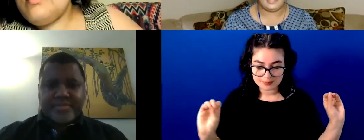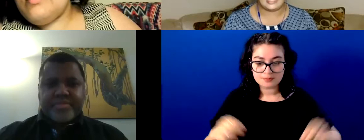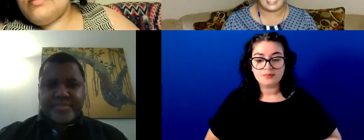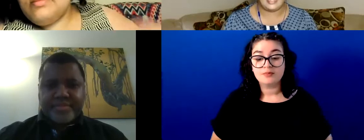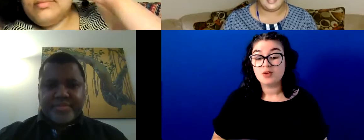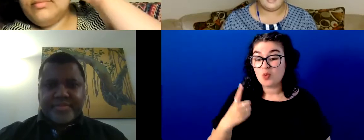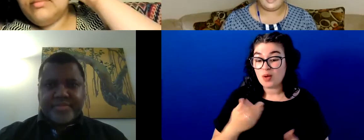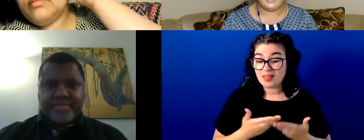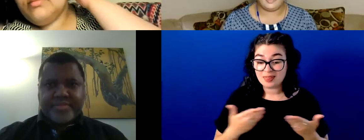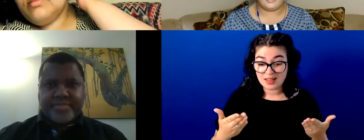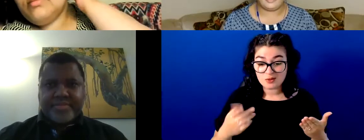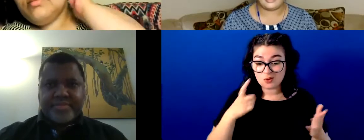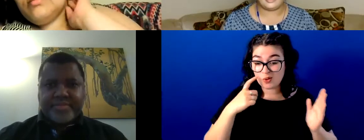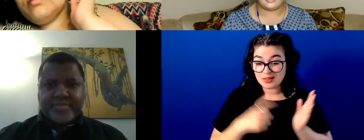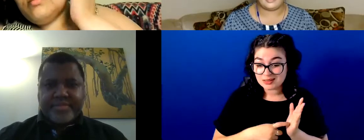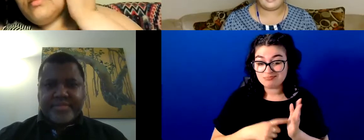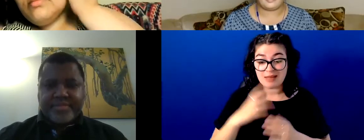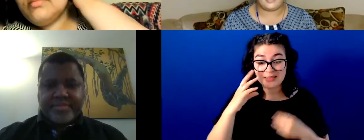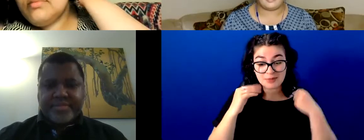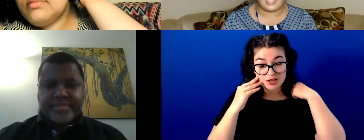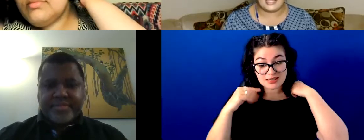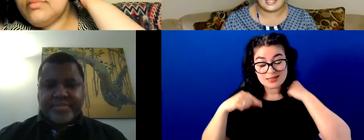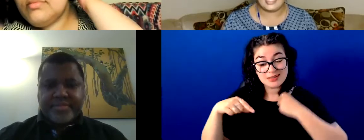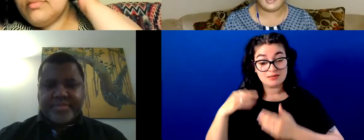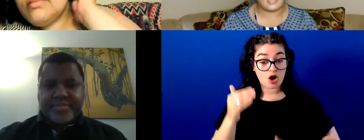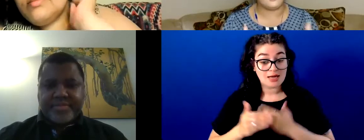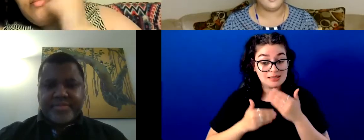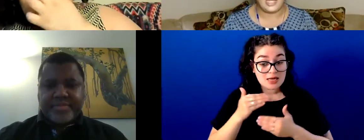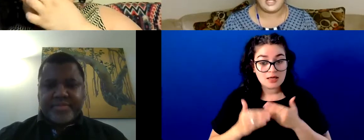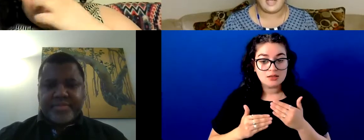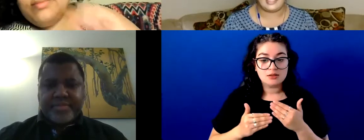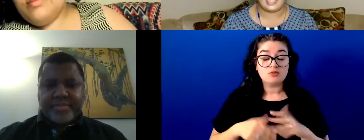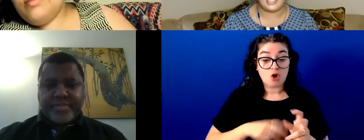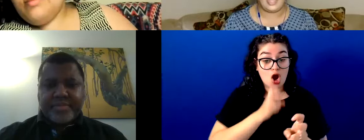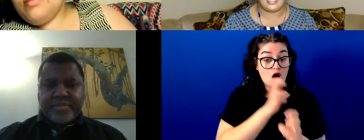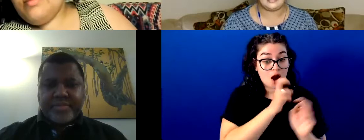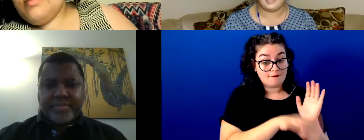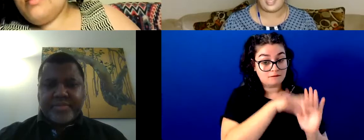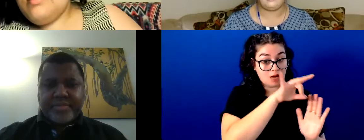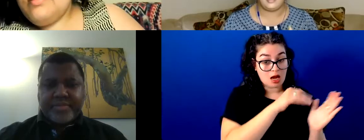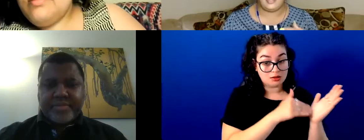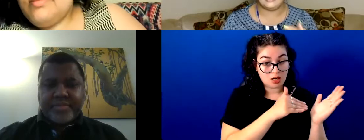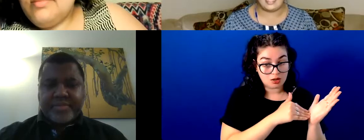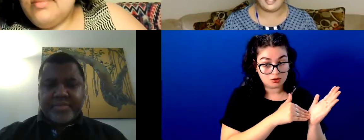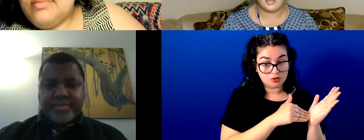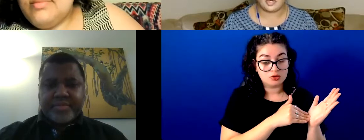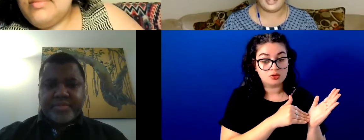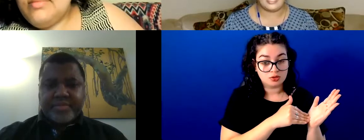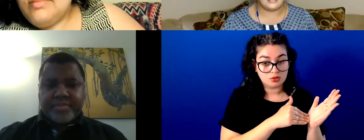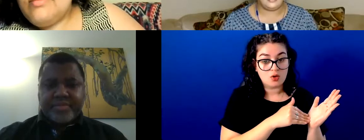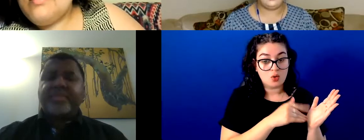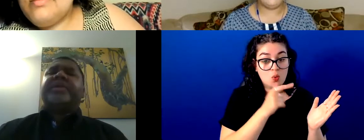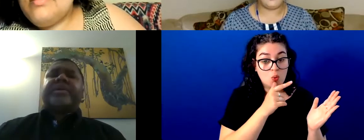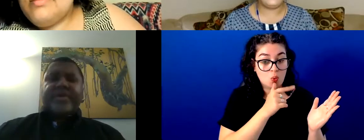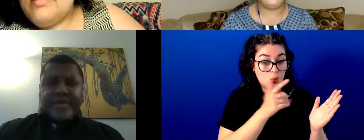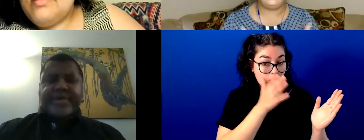is that when you go through this process, it's really hard, one, to find a doctor that is WPATH and is able to work with us.